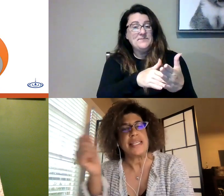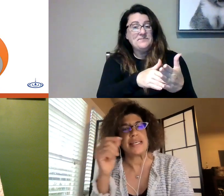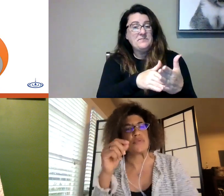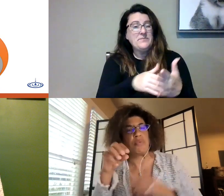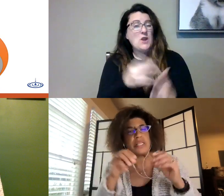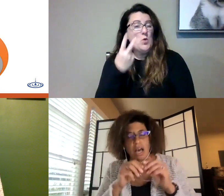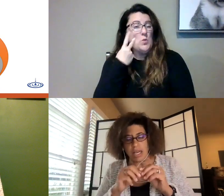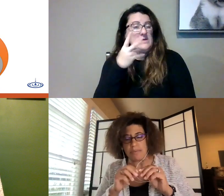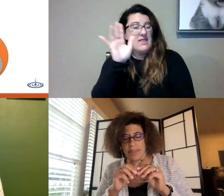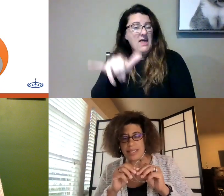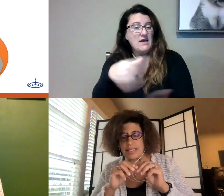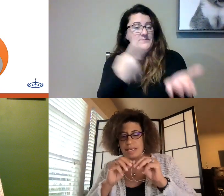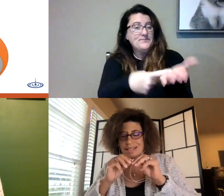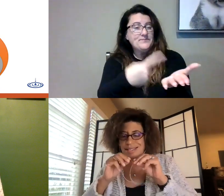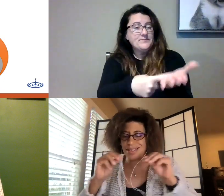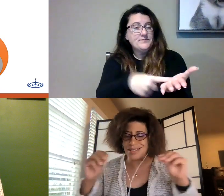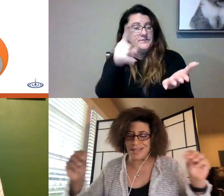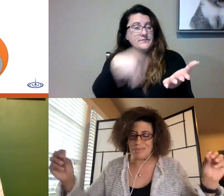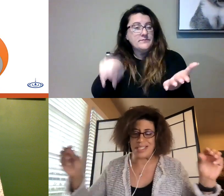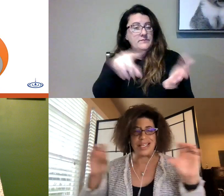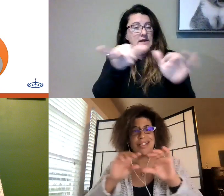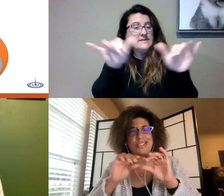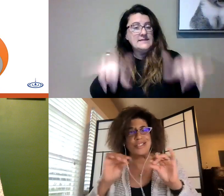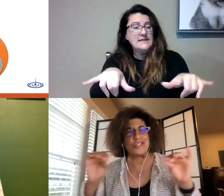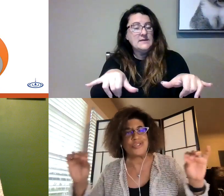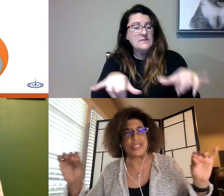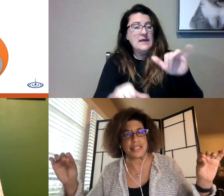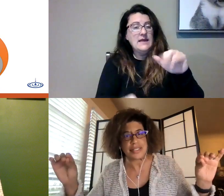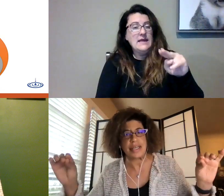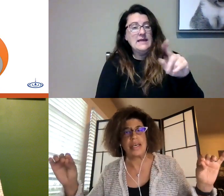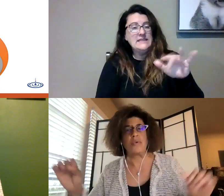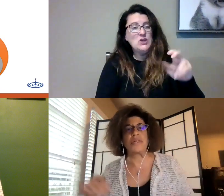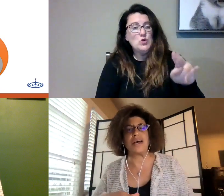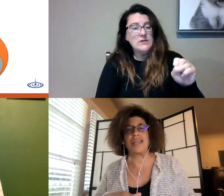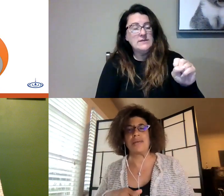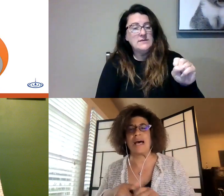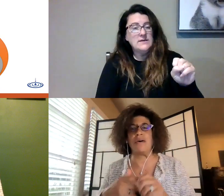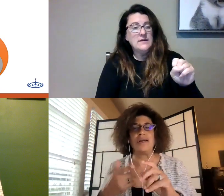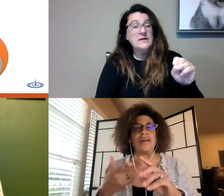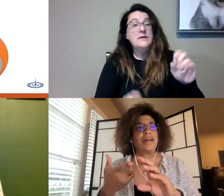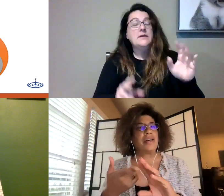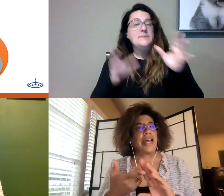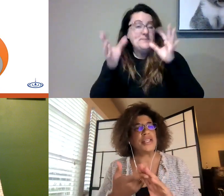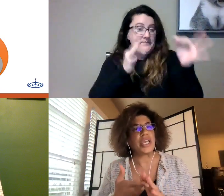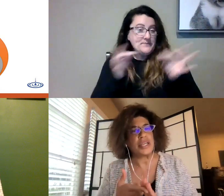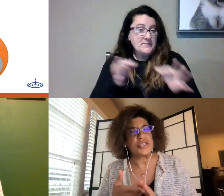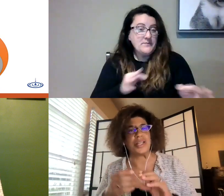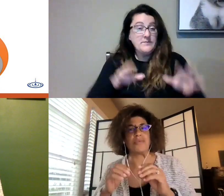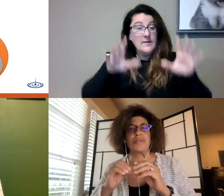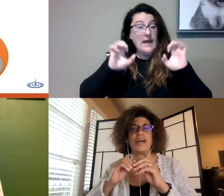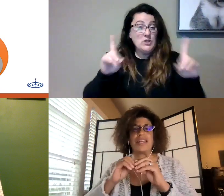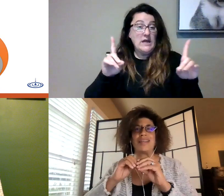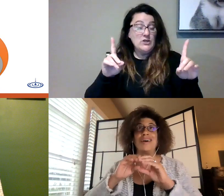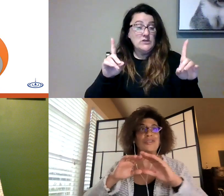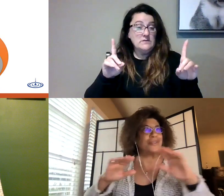see this when we talk about these systems, these institutions. We're talking about education,